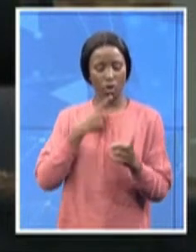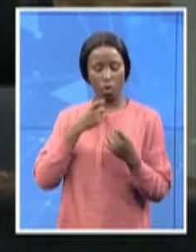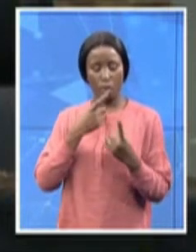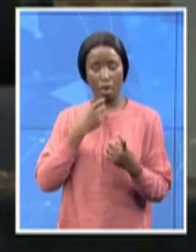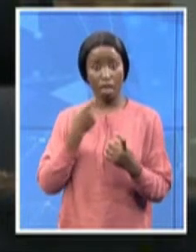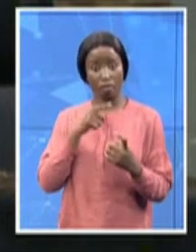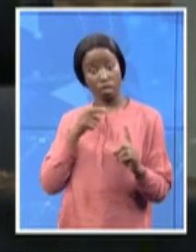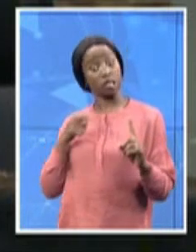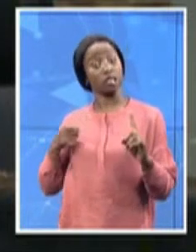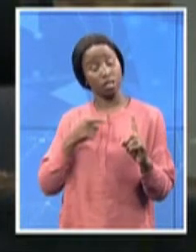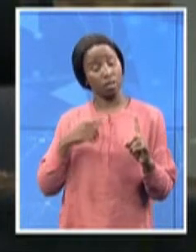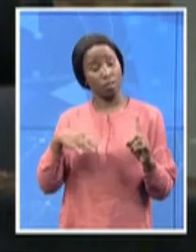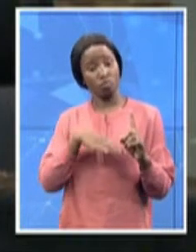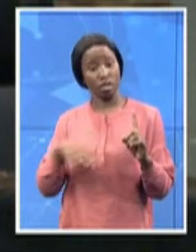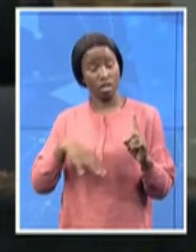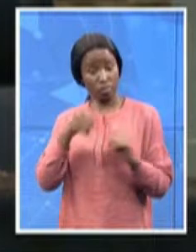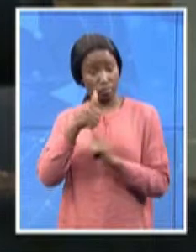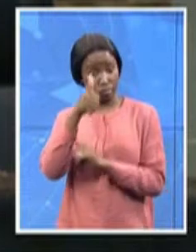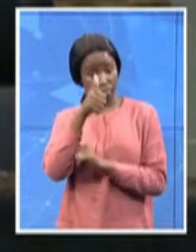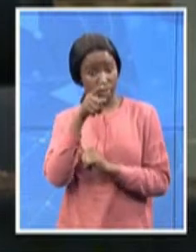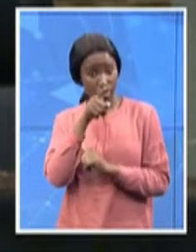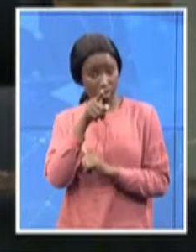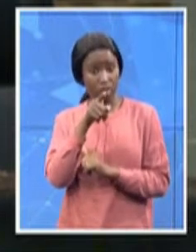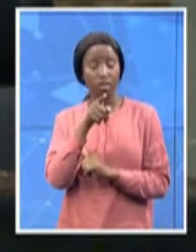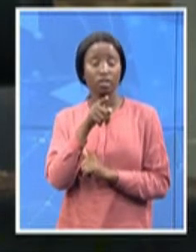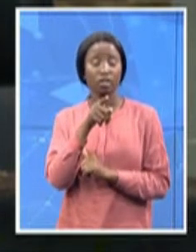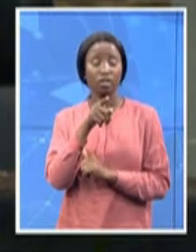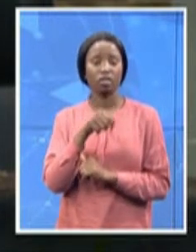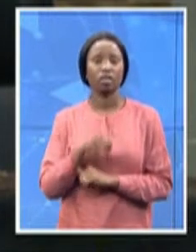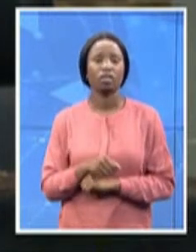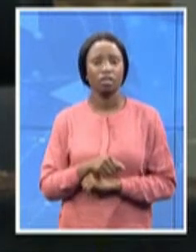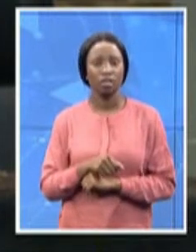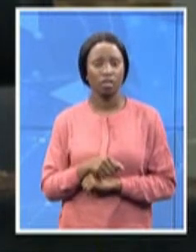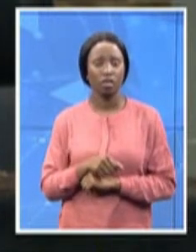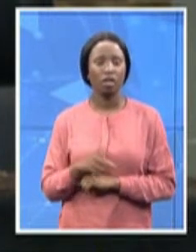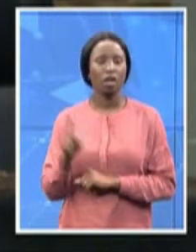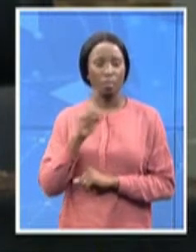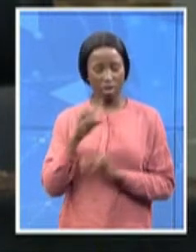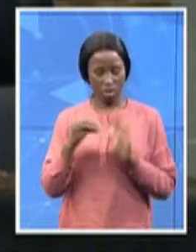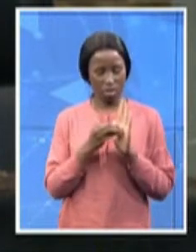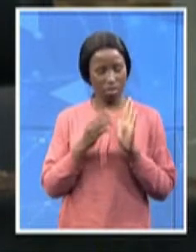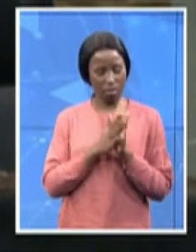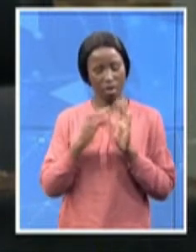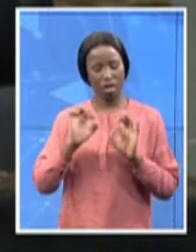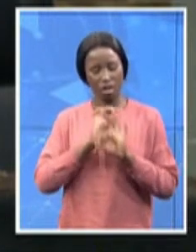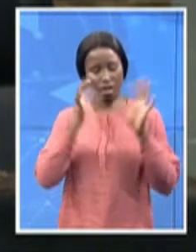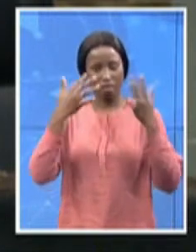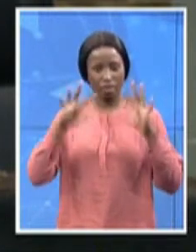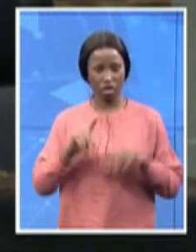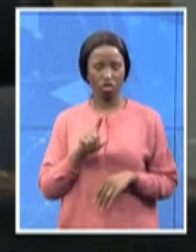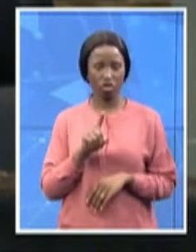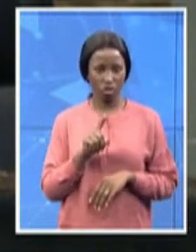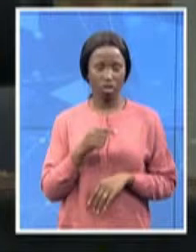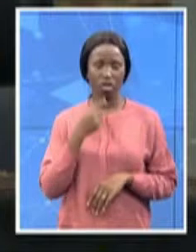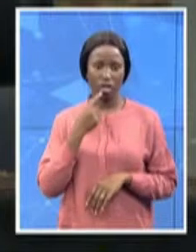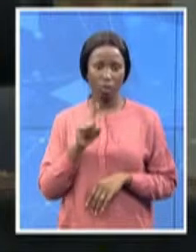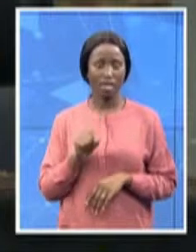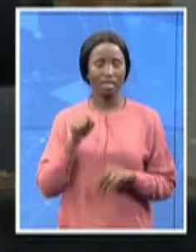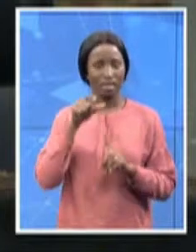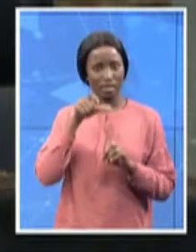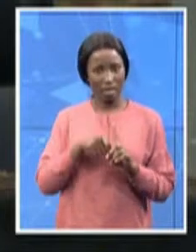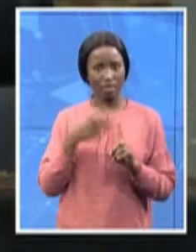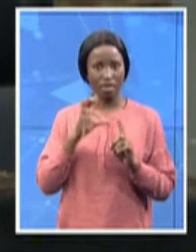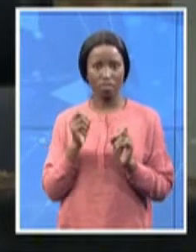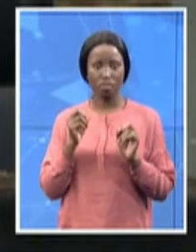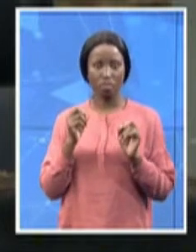But what is clear from this provision is that a sanction for the breach of the Code is imposed by